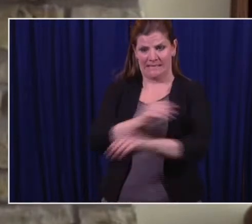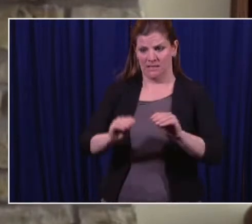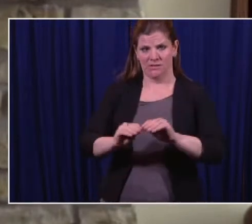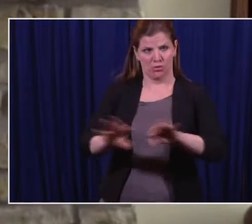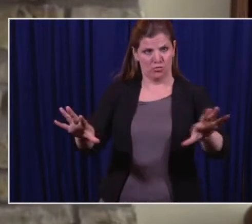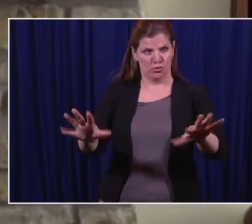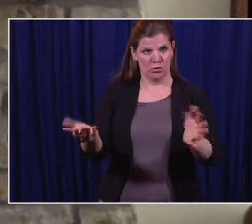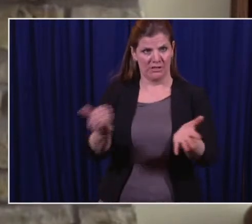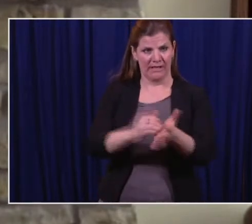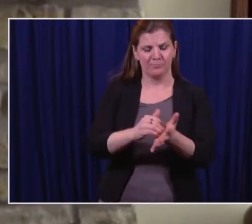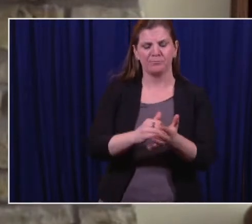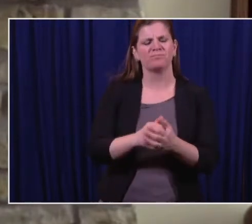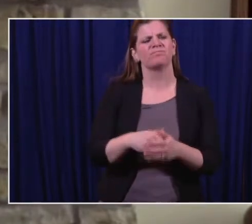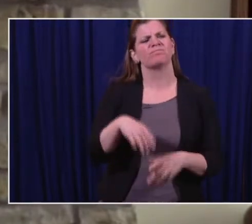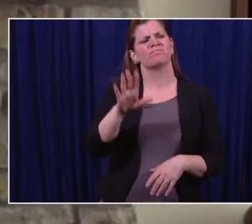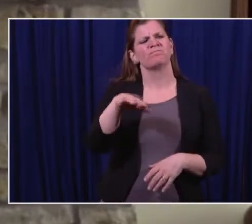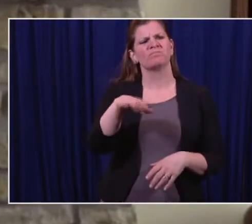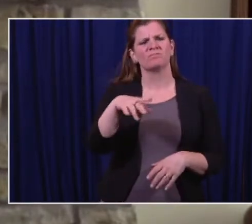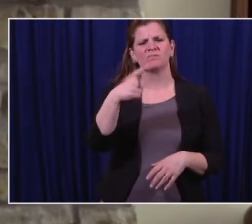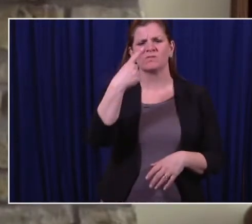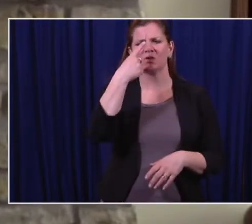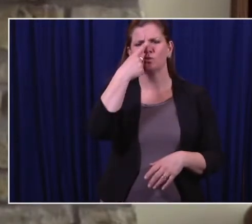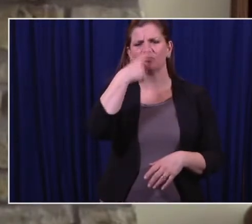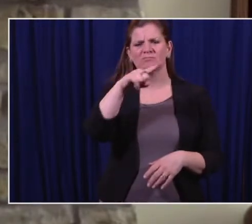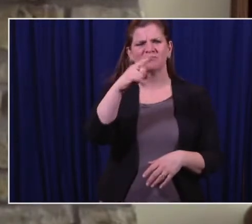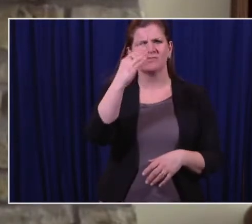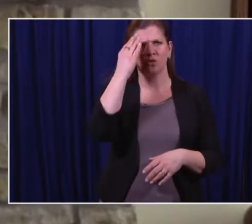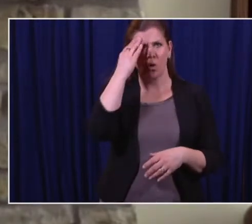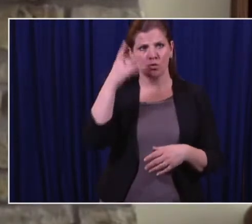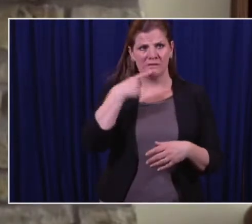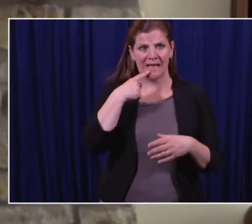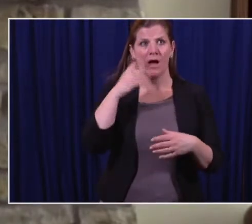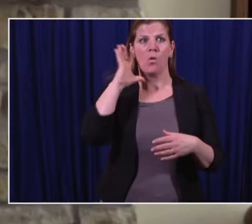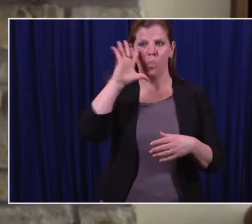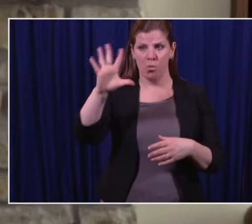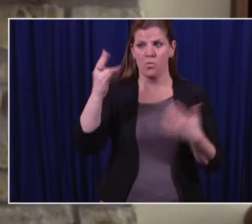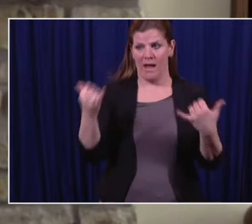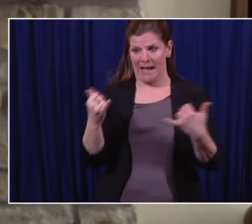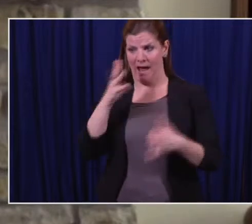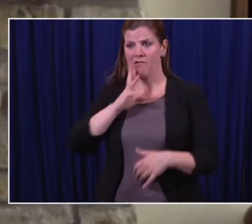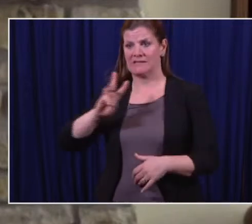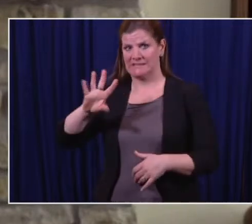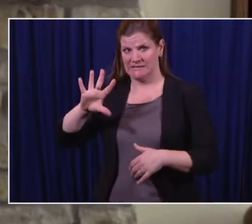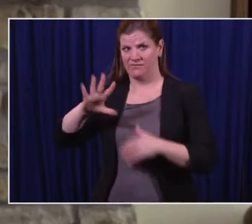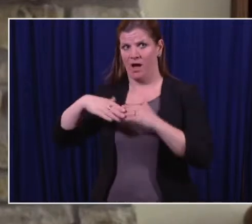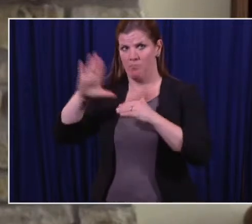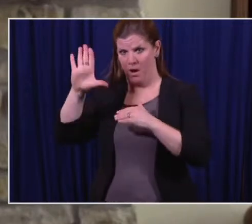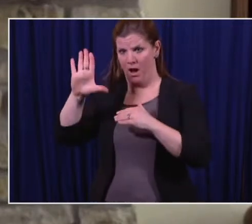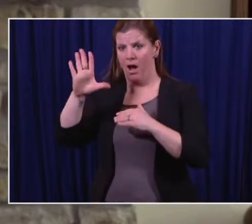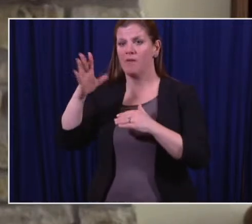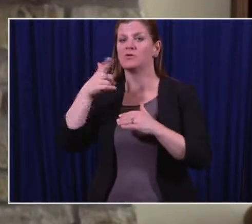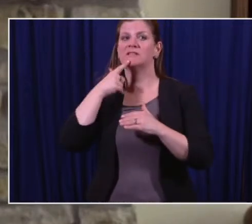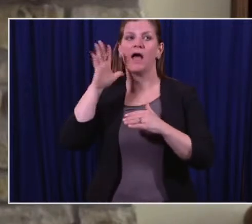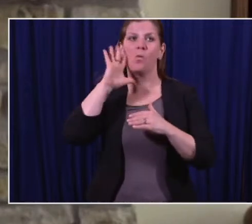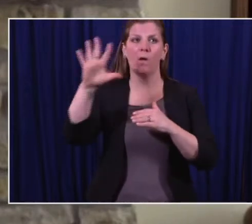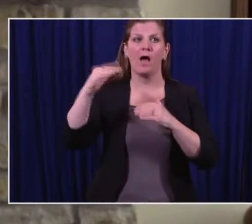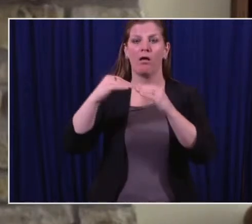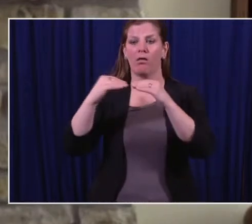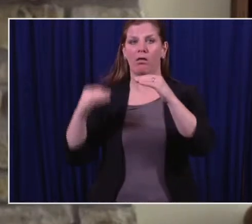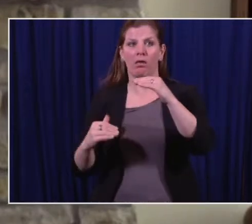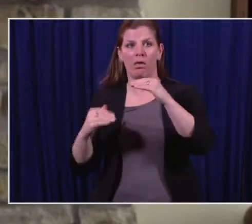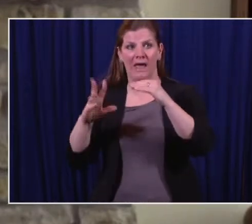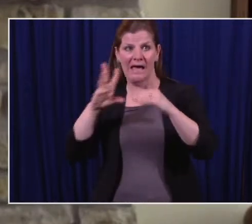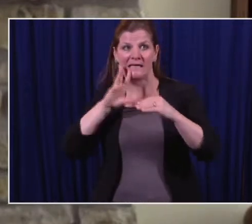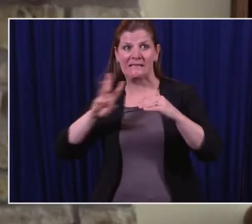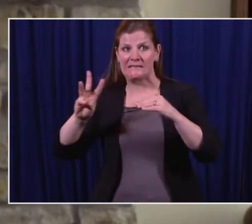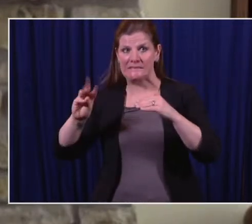you characterize the time period before that next age shift down to 60 years old? Are we talking a week or two or a month